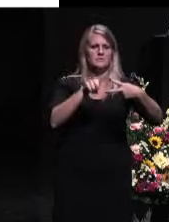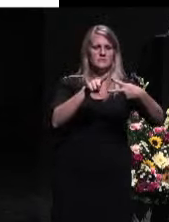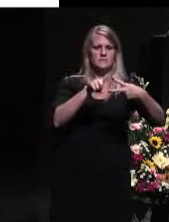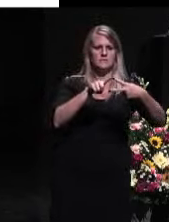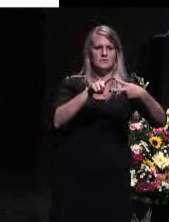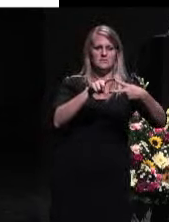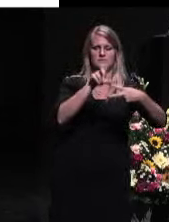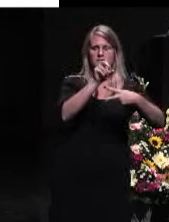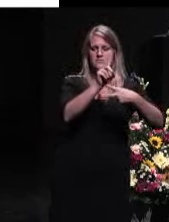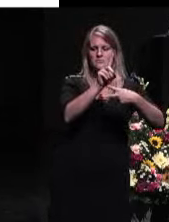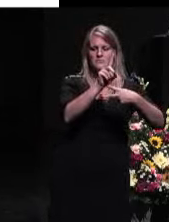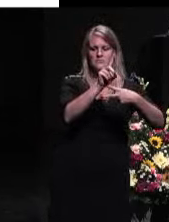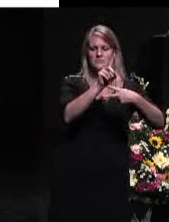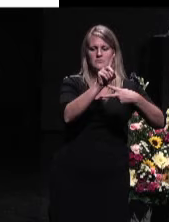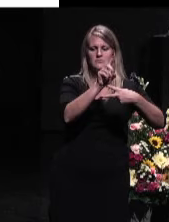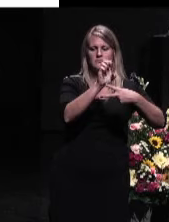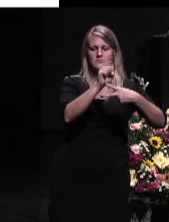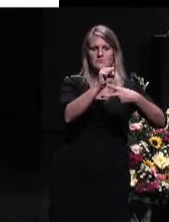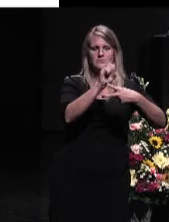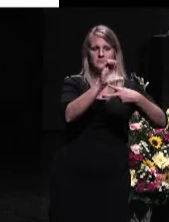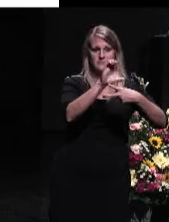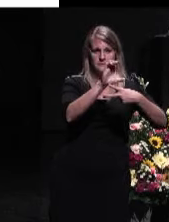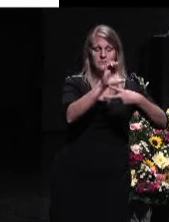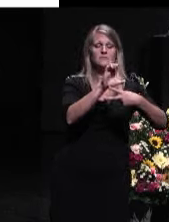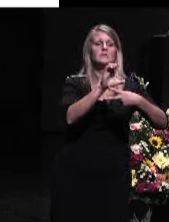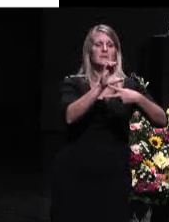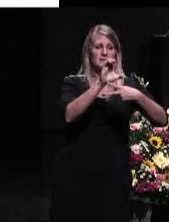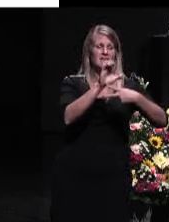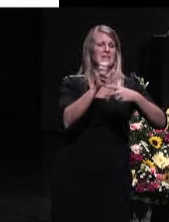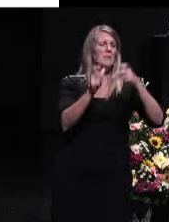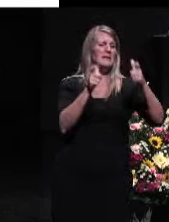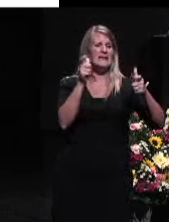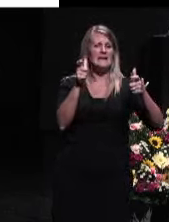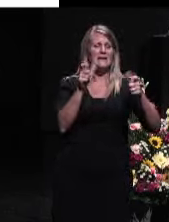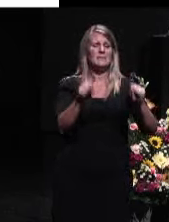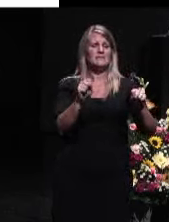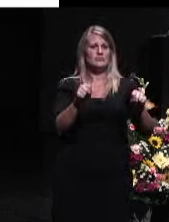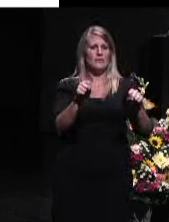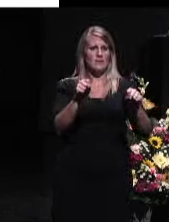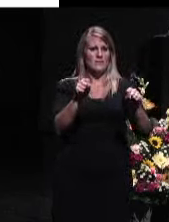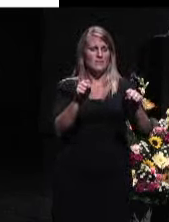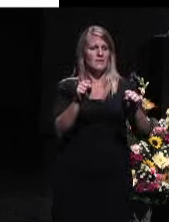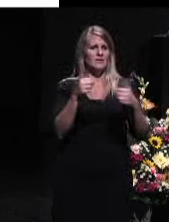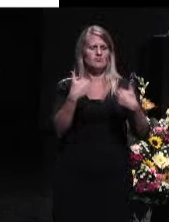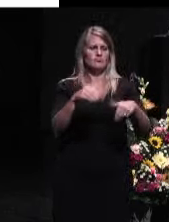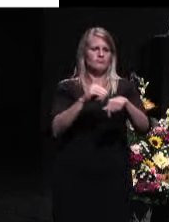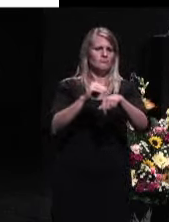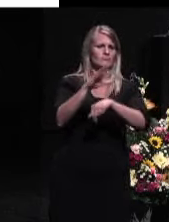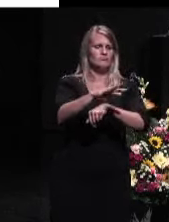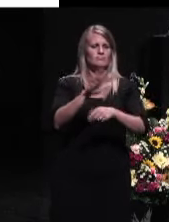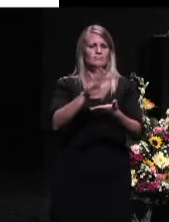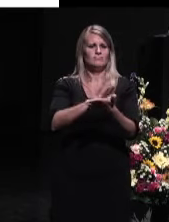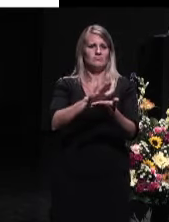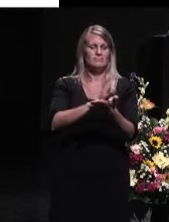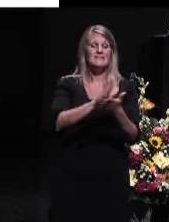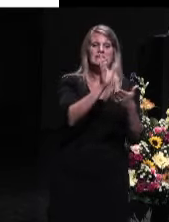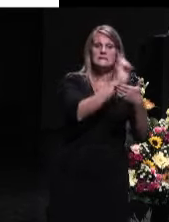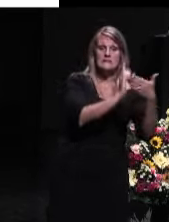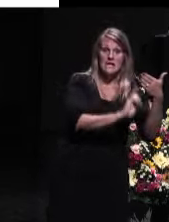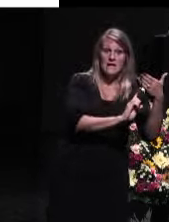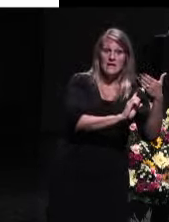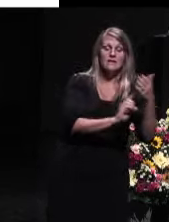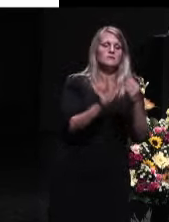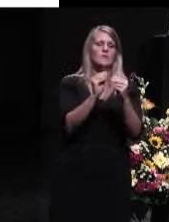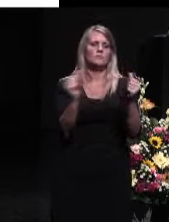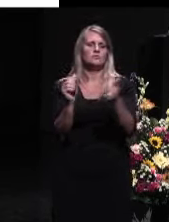is a big potential game changer for the campus, and what it stands for is the Design Solution